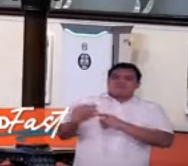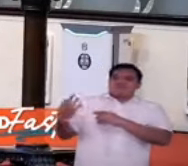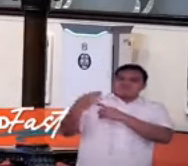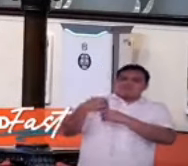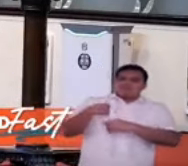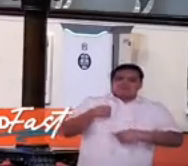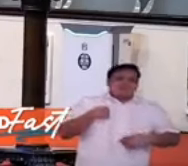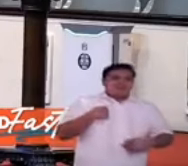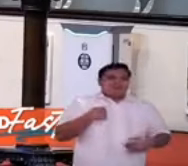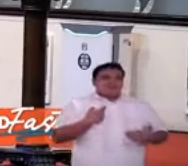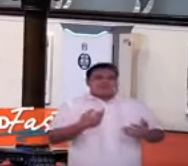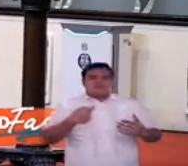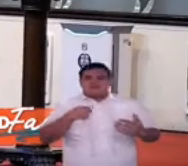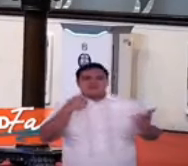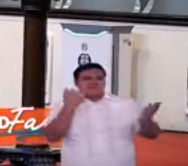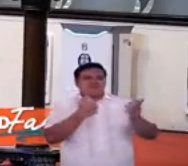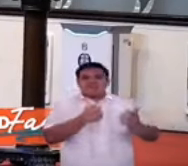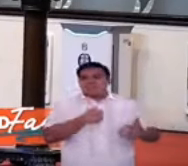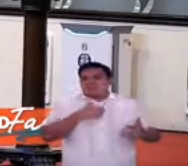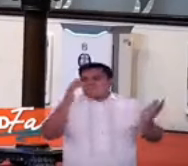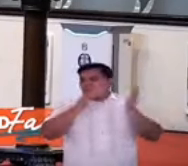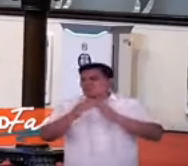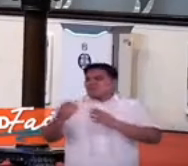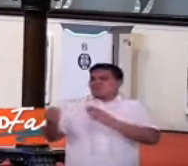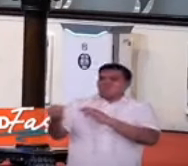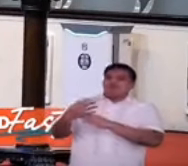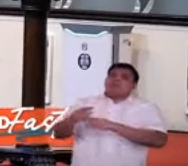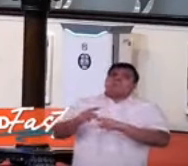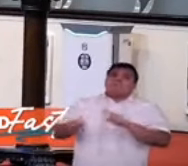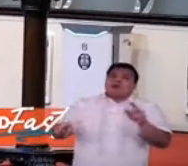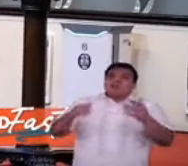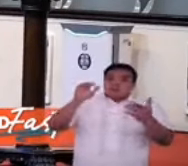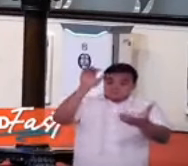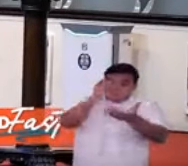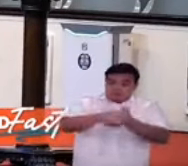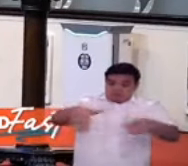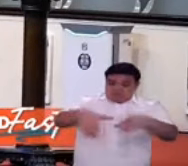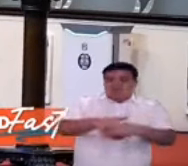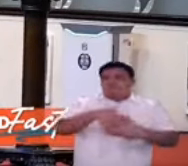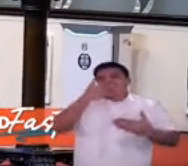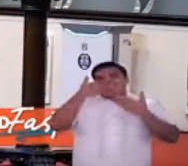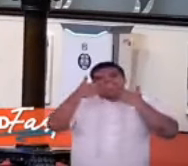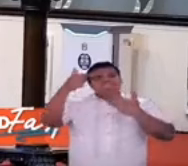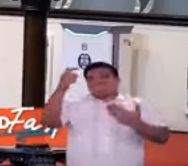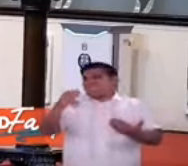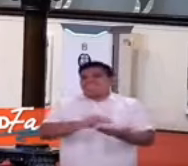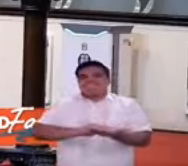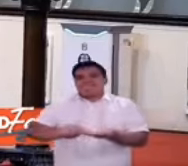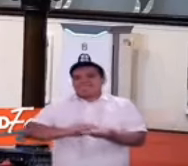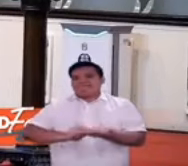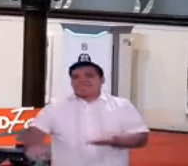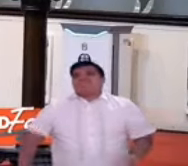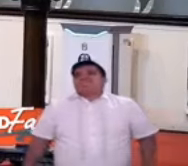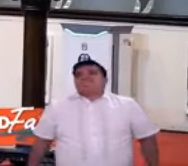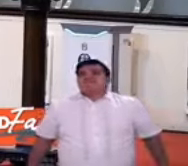maminyo ganika, wana, lansang sa cross, wana, mga kaigsoonan. dili na mo'y gitudlo sa Ginoo, tinuod